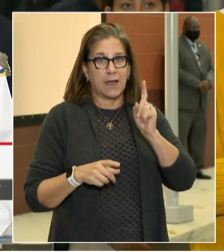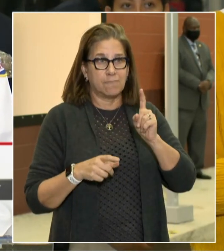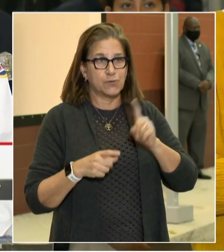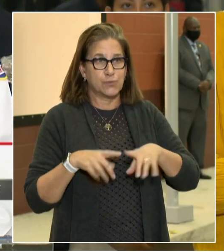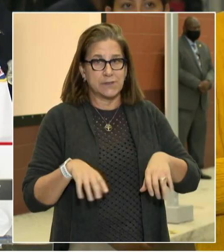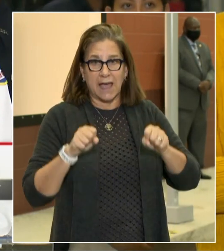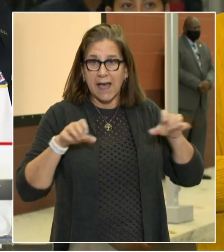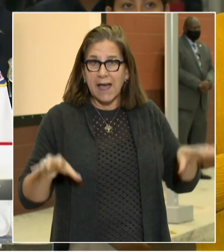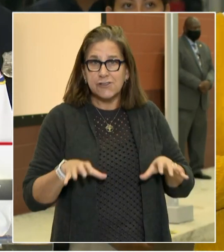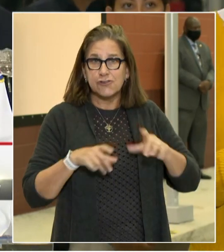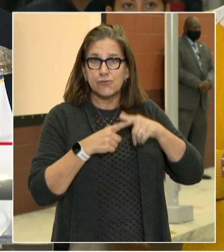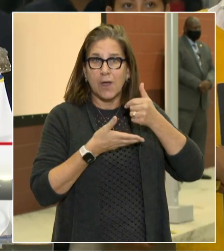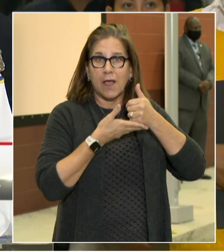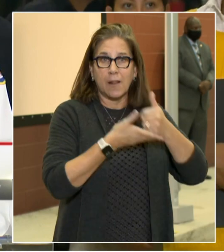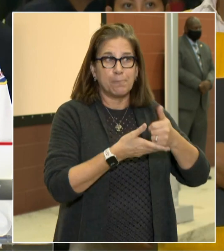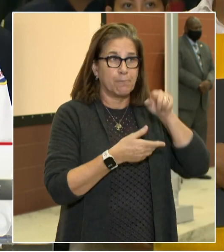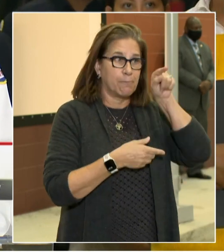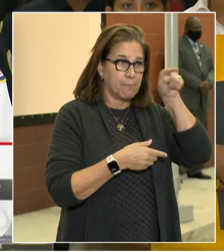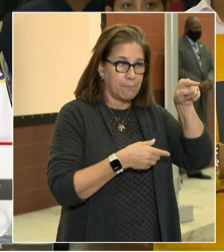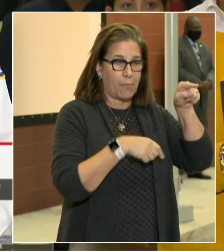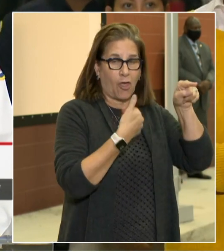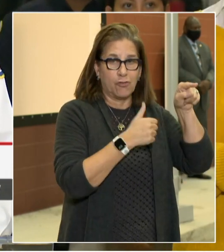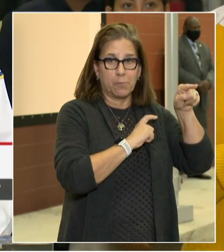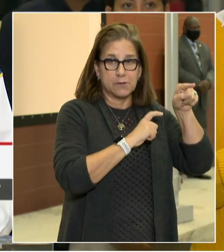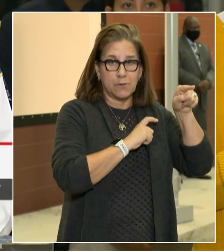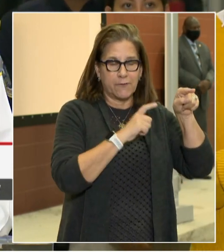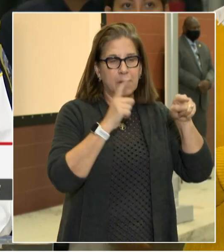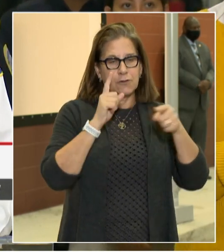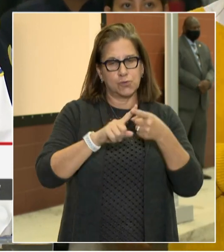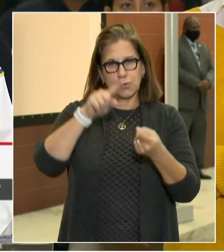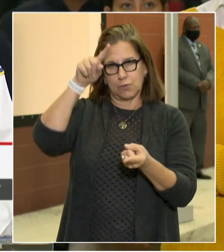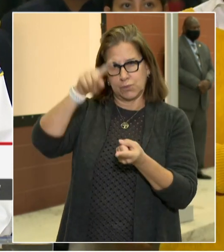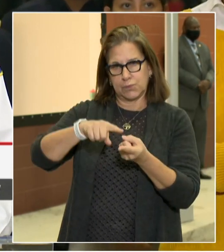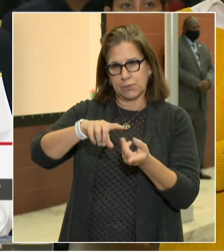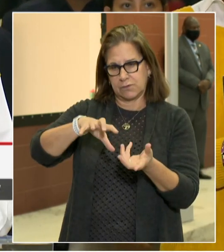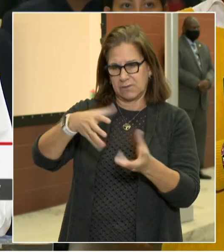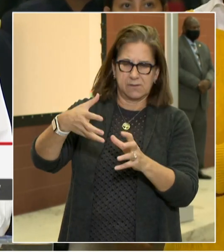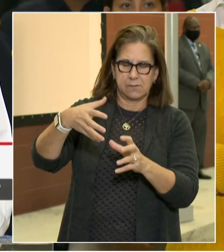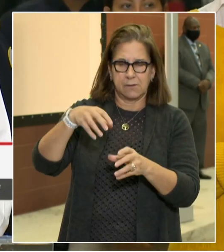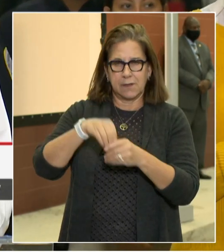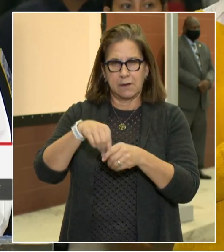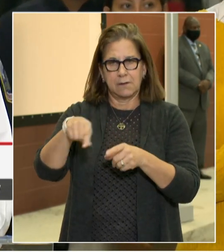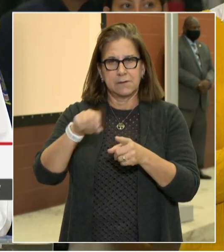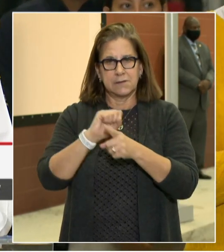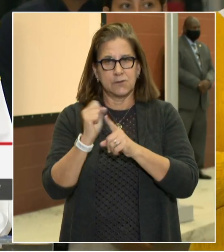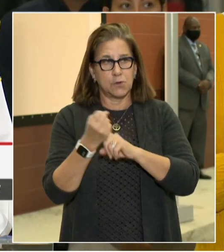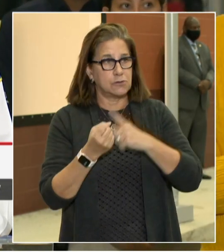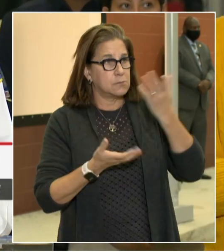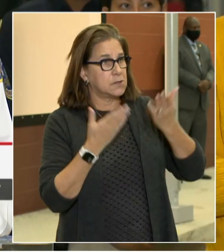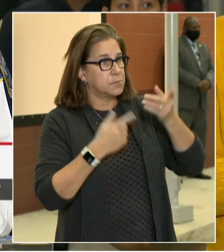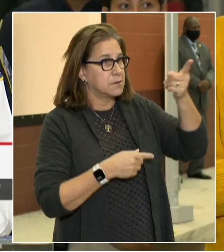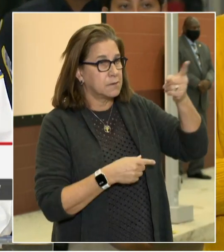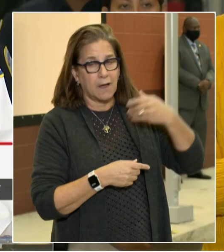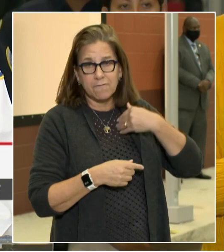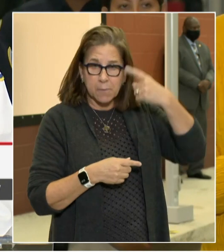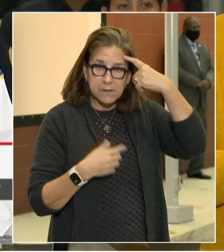have, altered their mental health to where they have a tougher time, or they react a certain way that